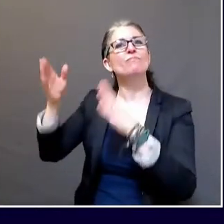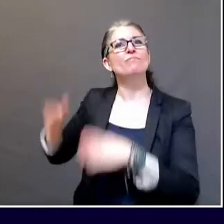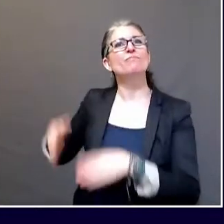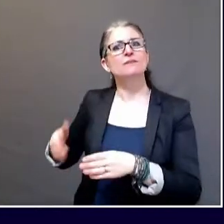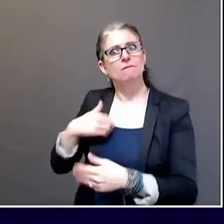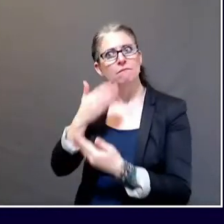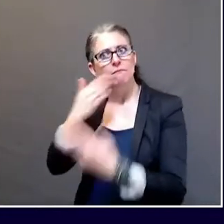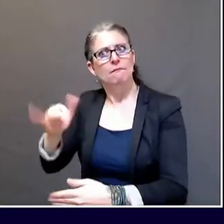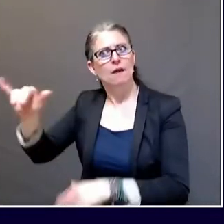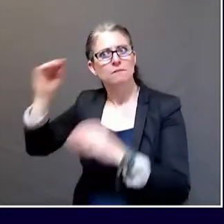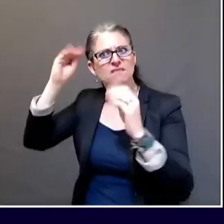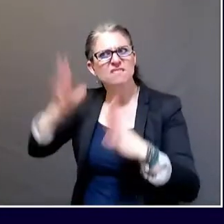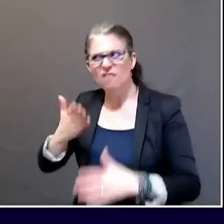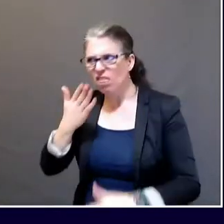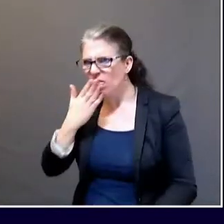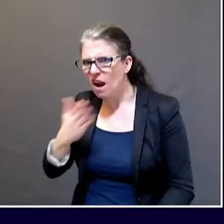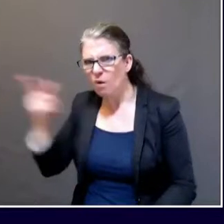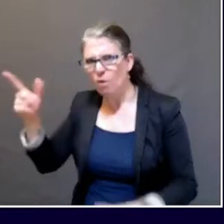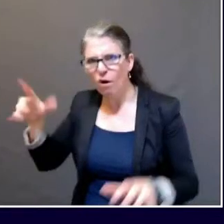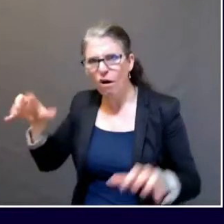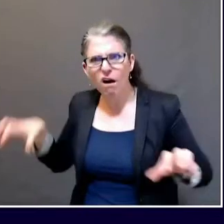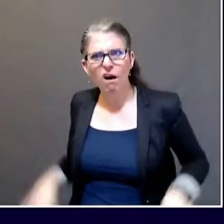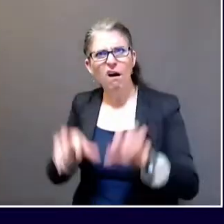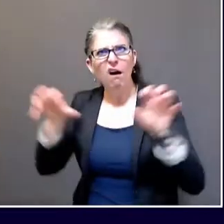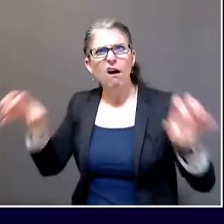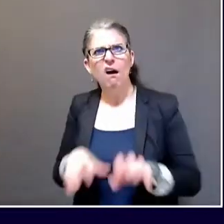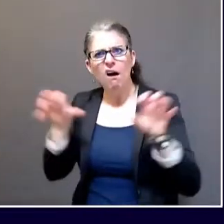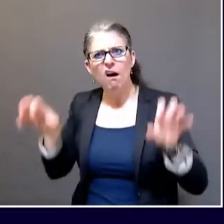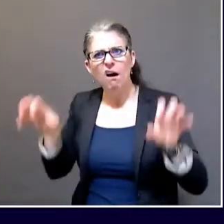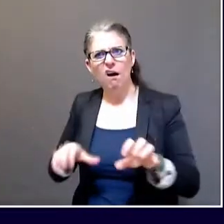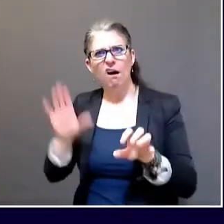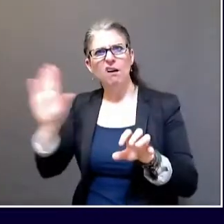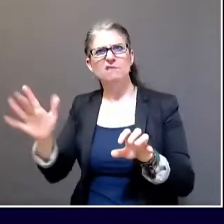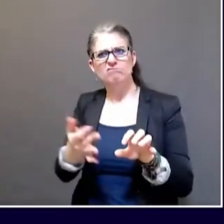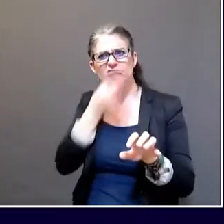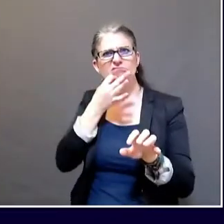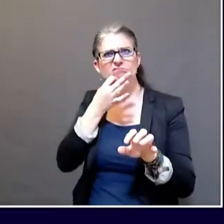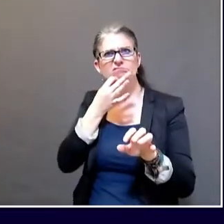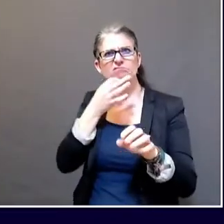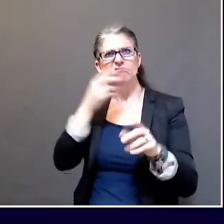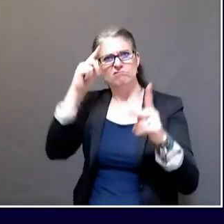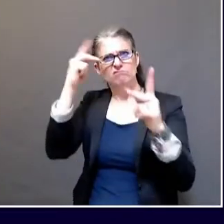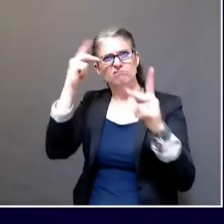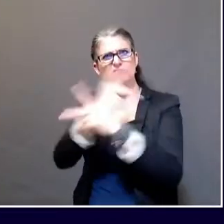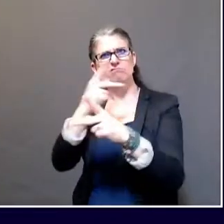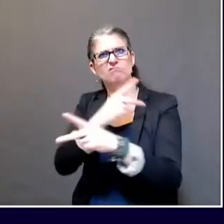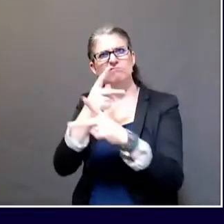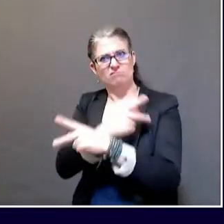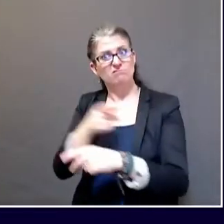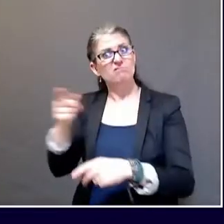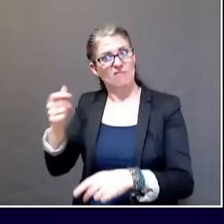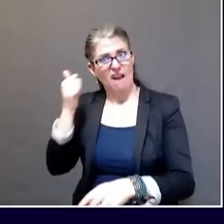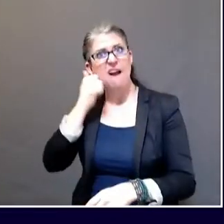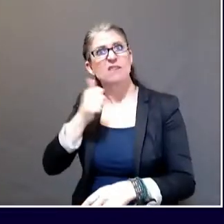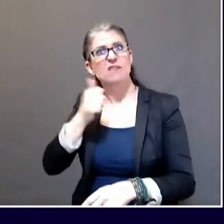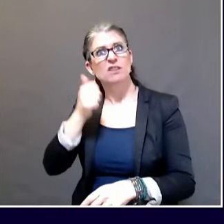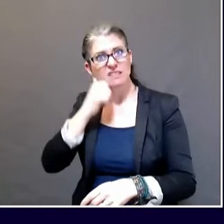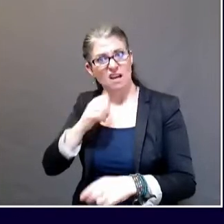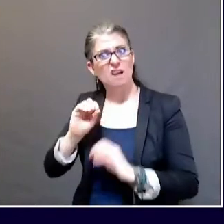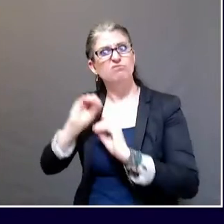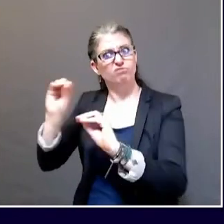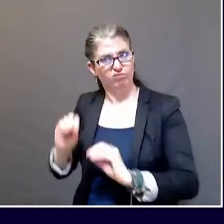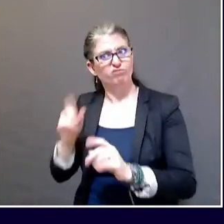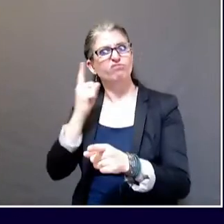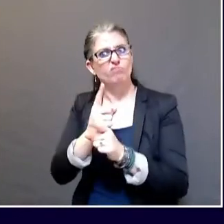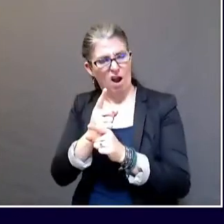recall, the professor has done so pretty much every day, and so Active cases, Ashley,